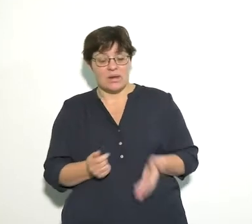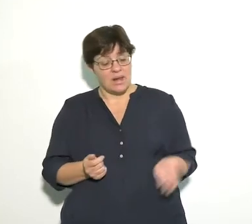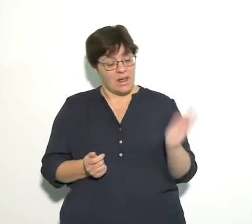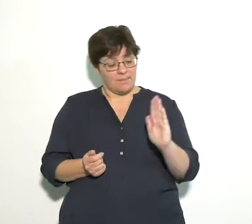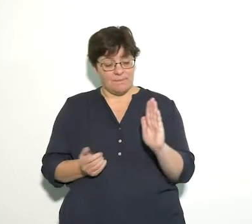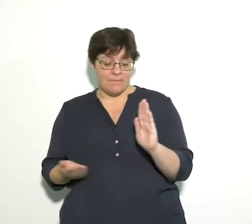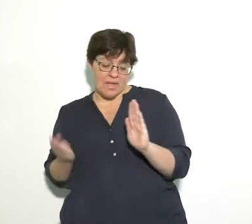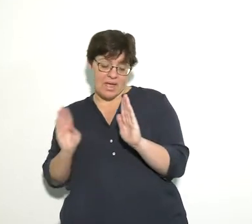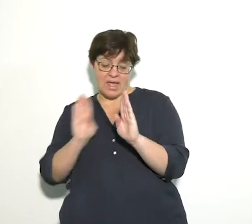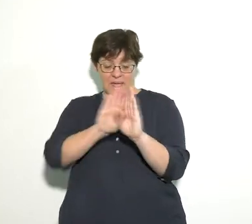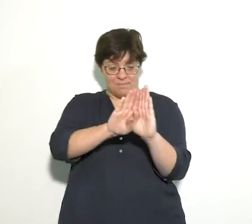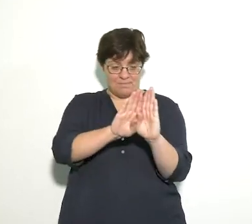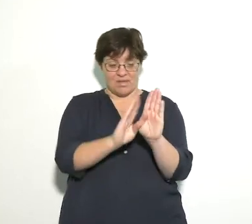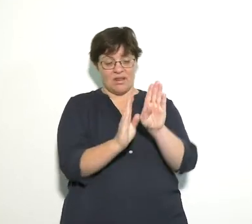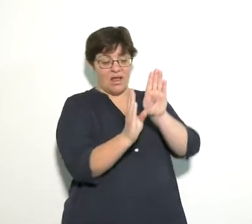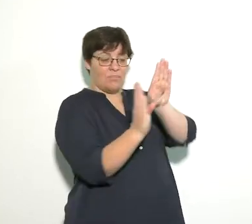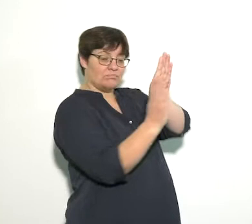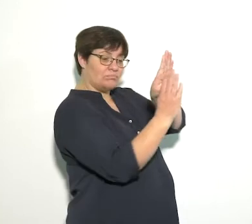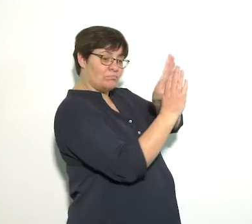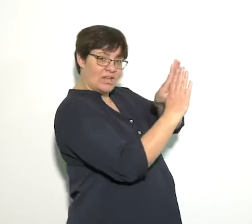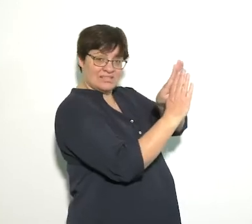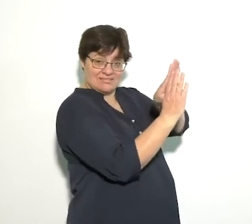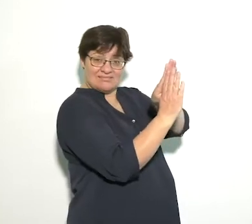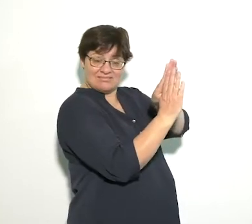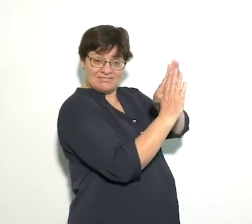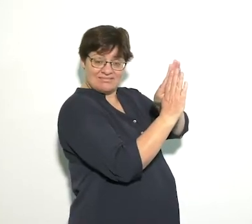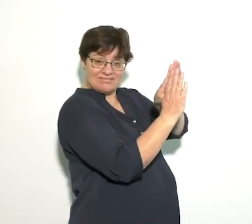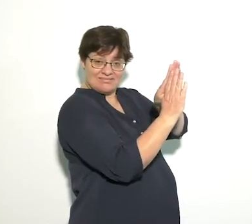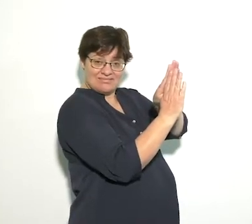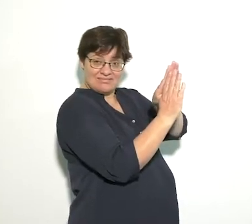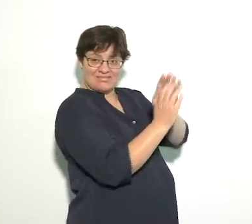up, and then I press the two sides together like so.